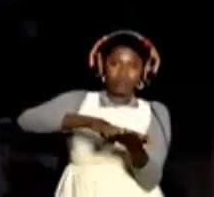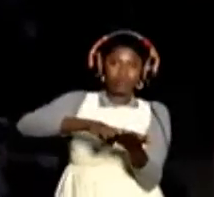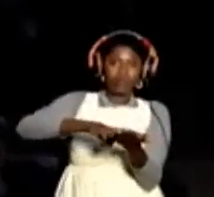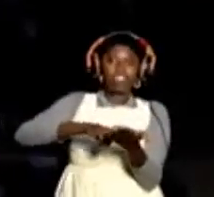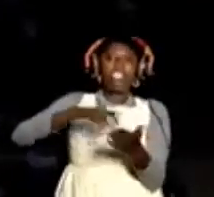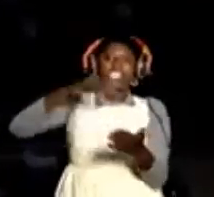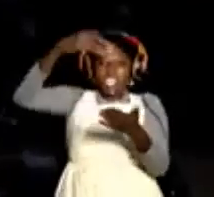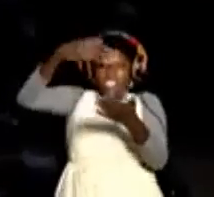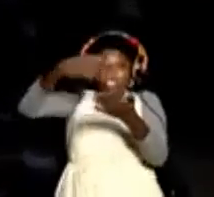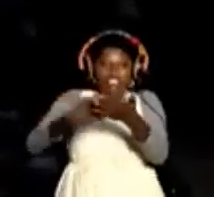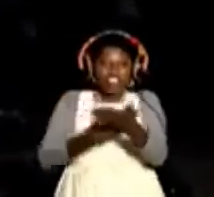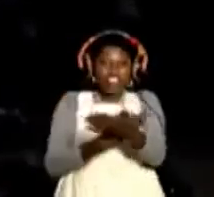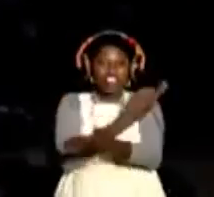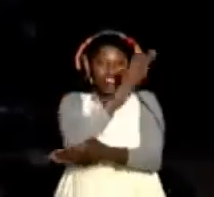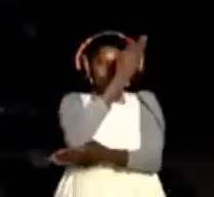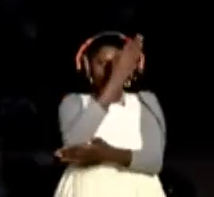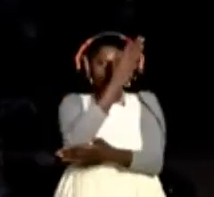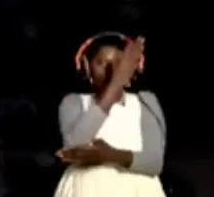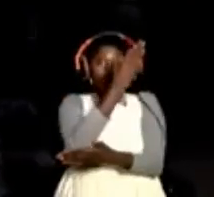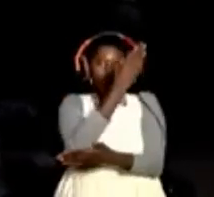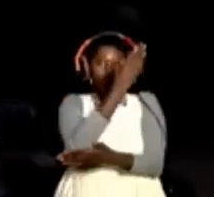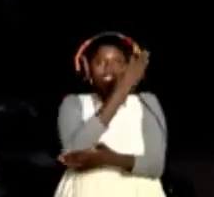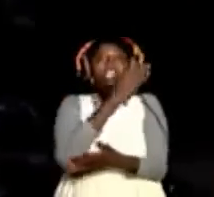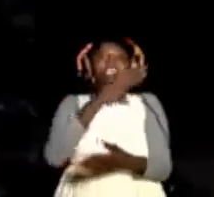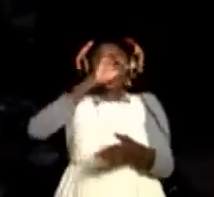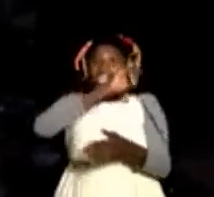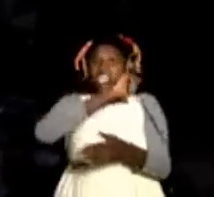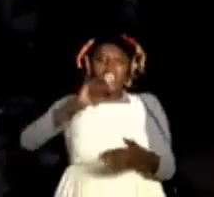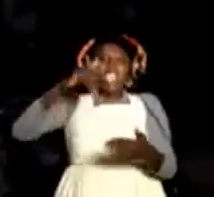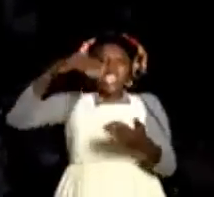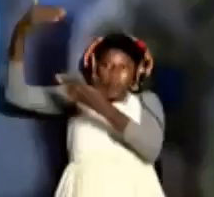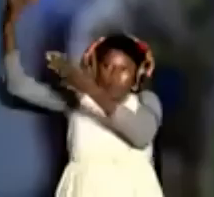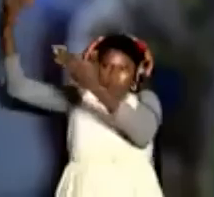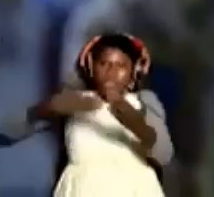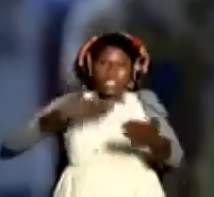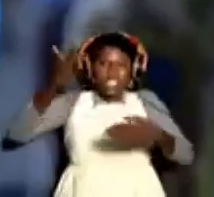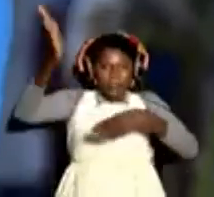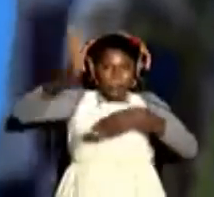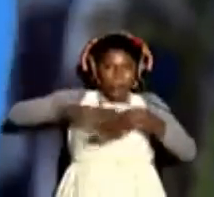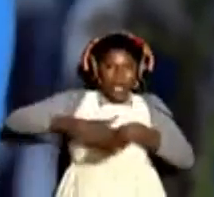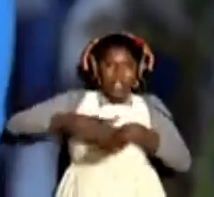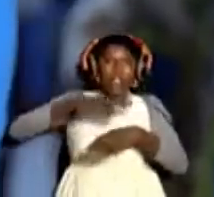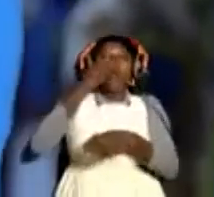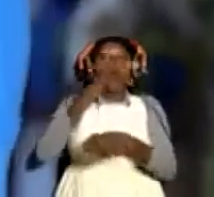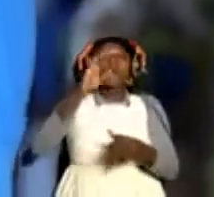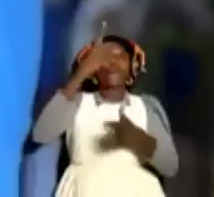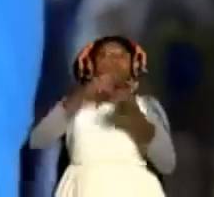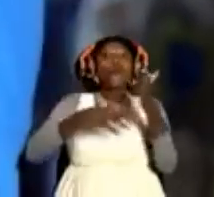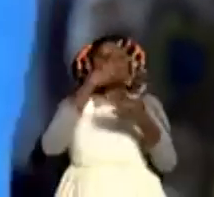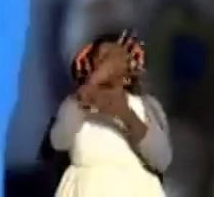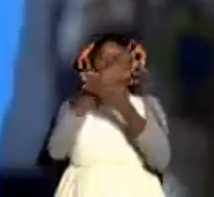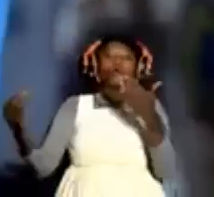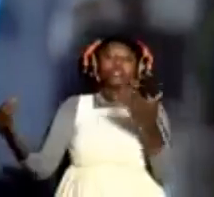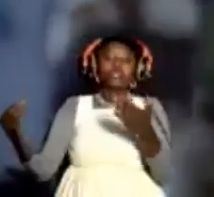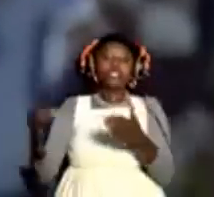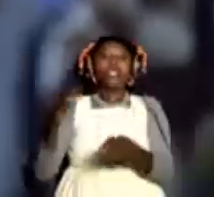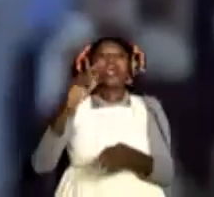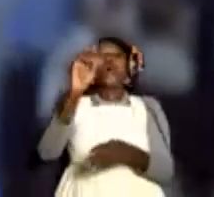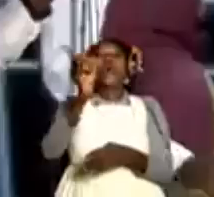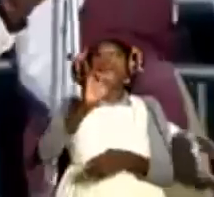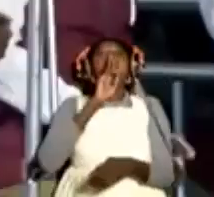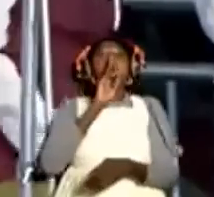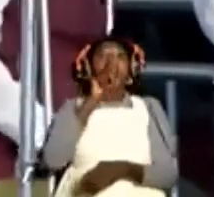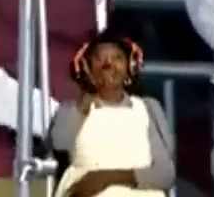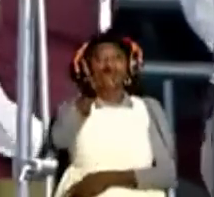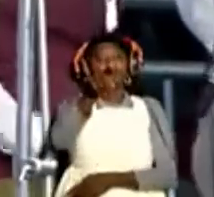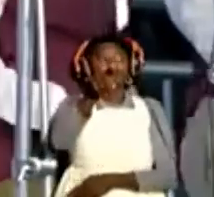A renewal. A bringing back of that which was lost. Where are you?